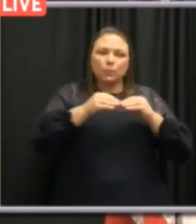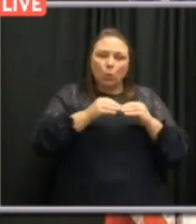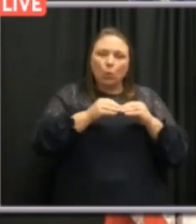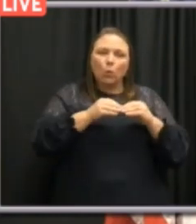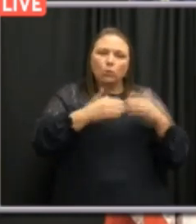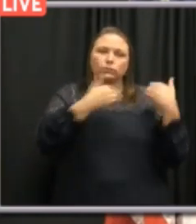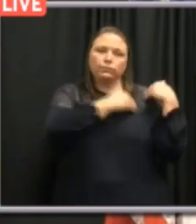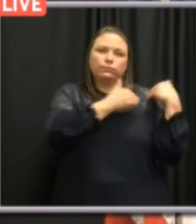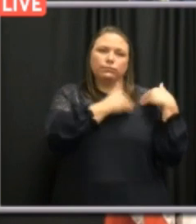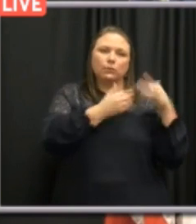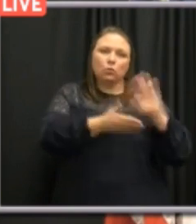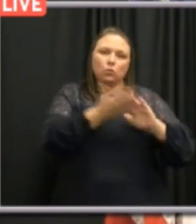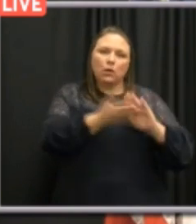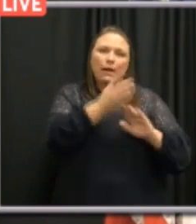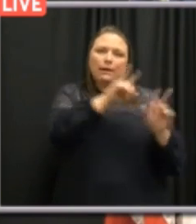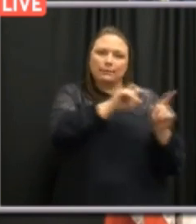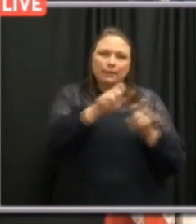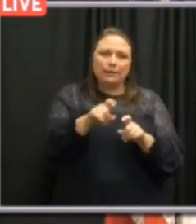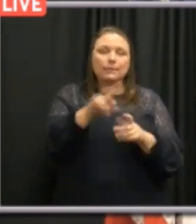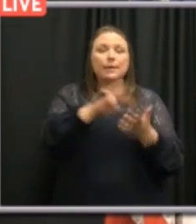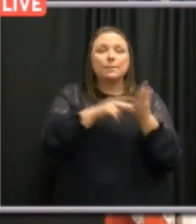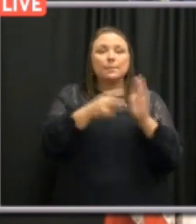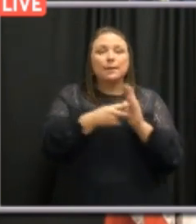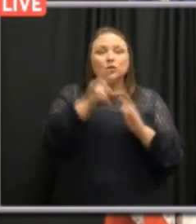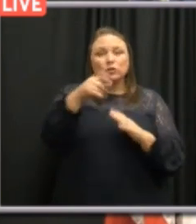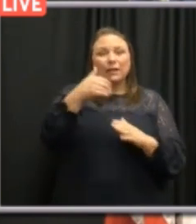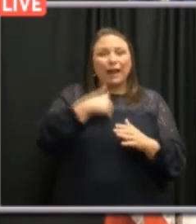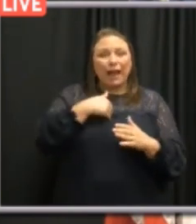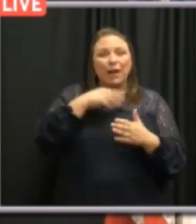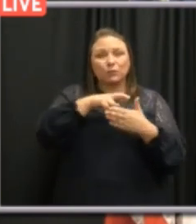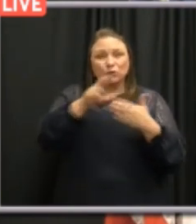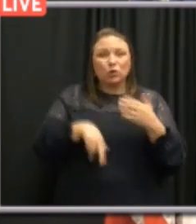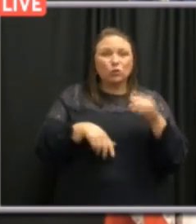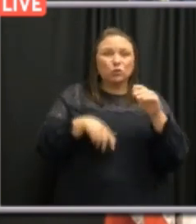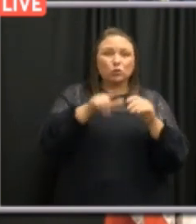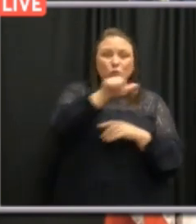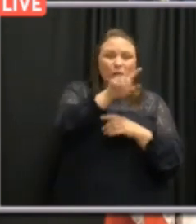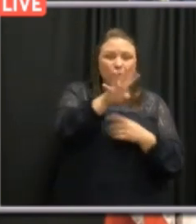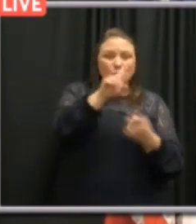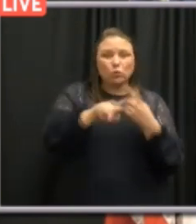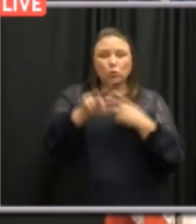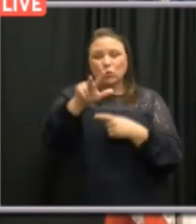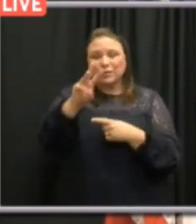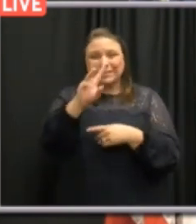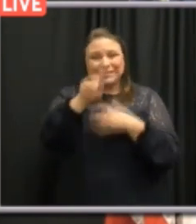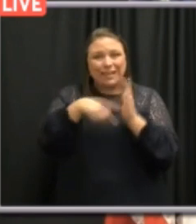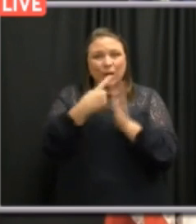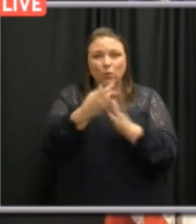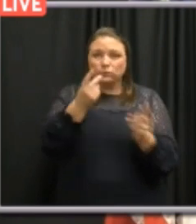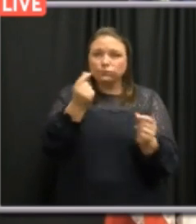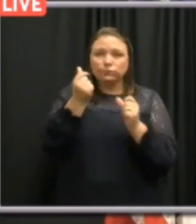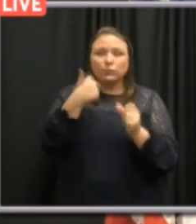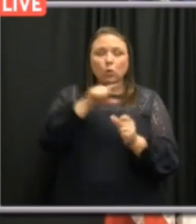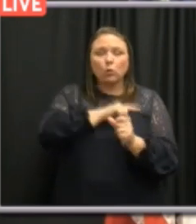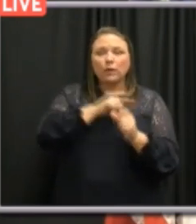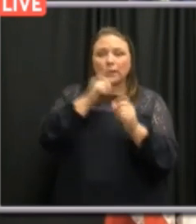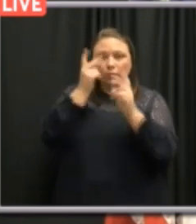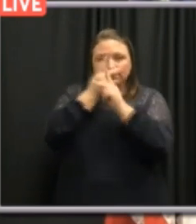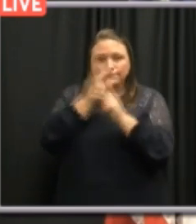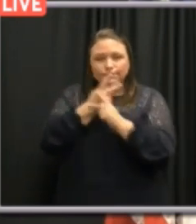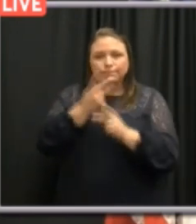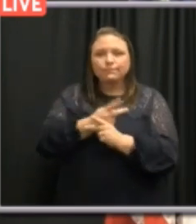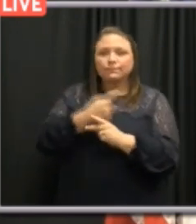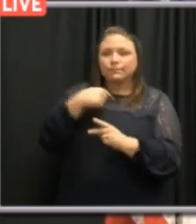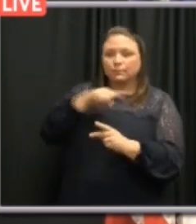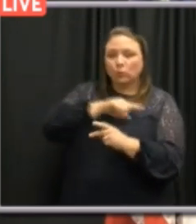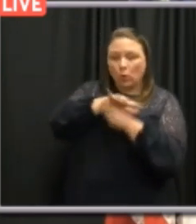tests. So the goal is to get labs turned around in 24 or 36 hours. I know the state is looking at this, and we're very closely looking at this.